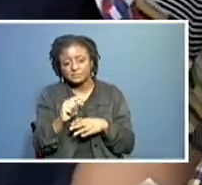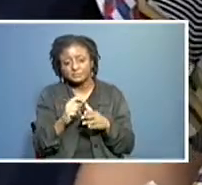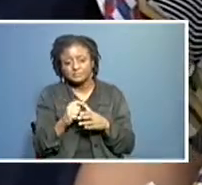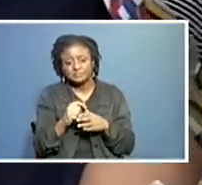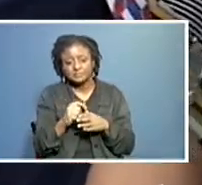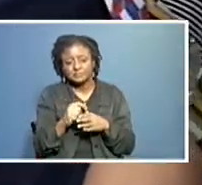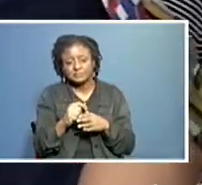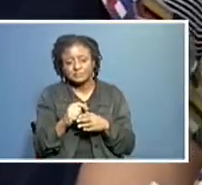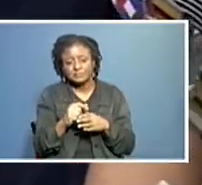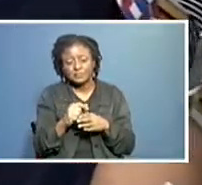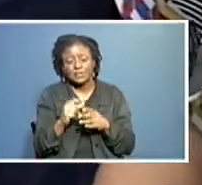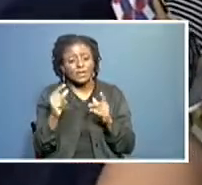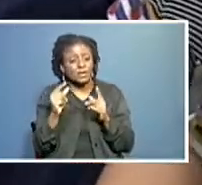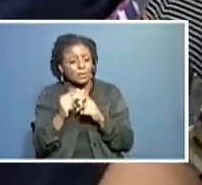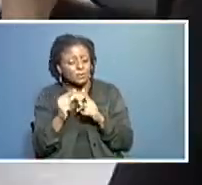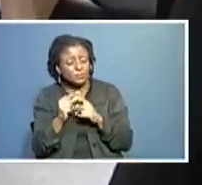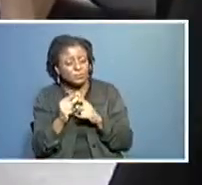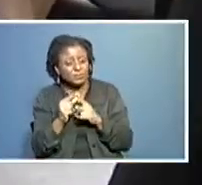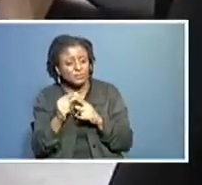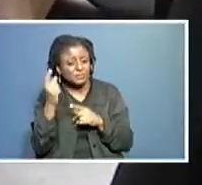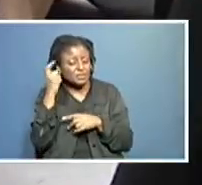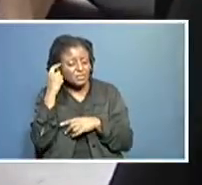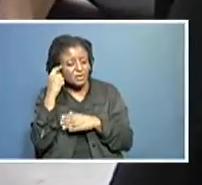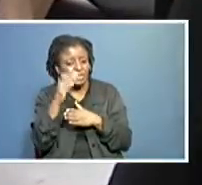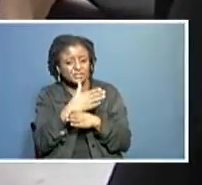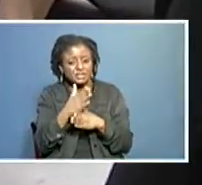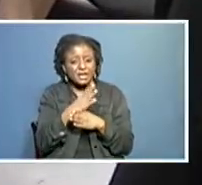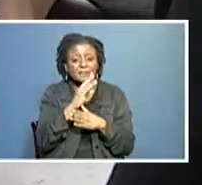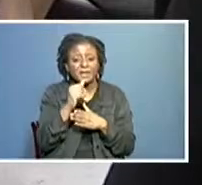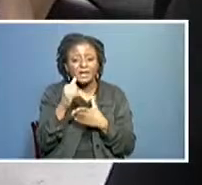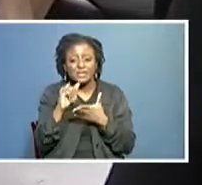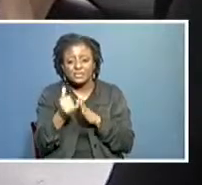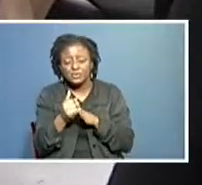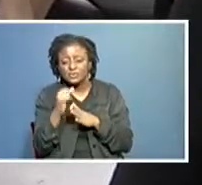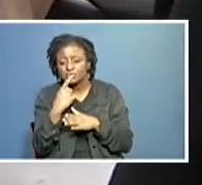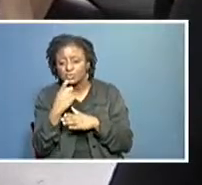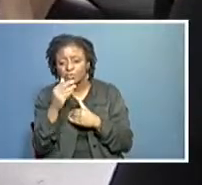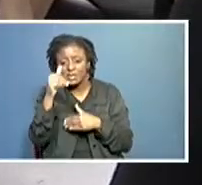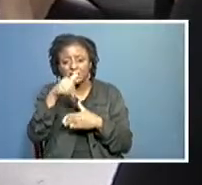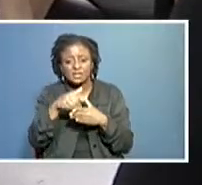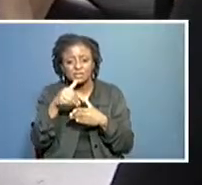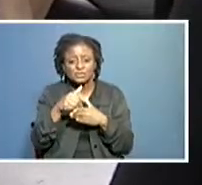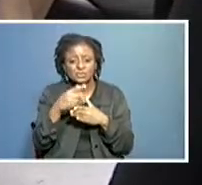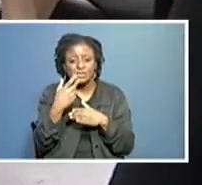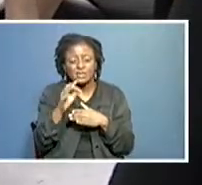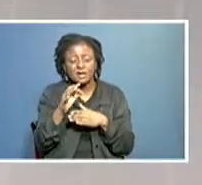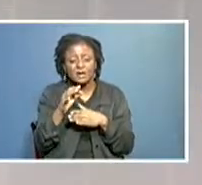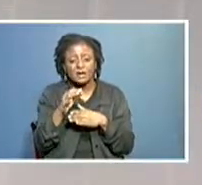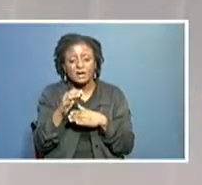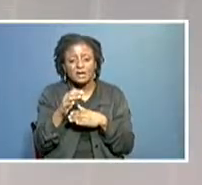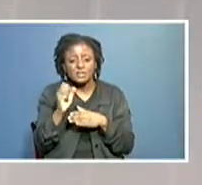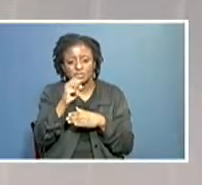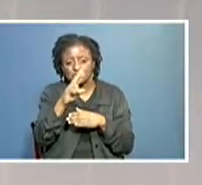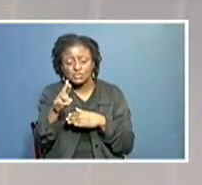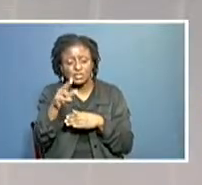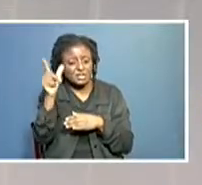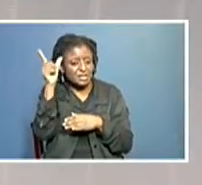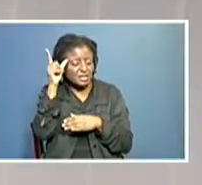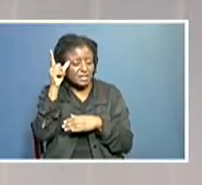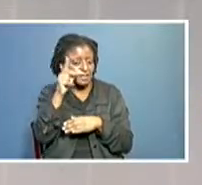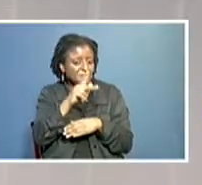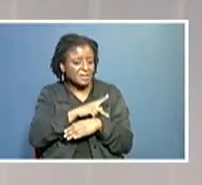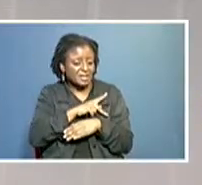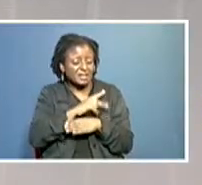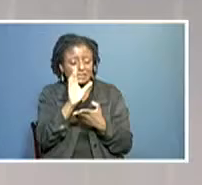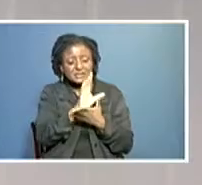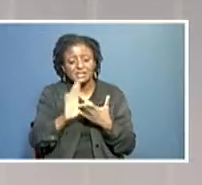Sentiment shared by those who filed into the Farrington Road, Sterling and Pinling Center on Thursday. Griffin lauded for his